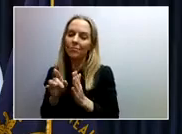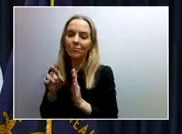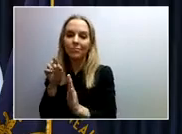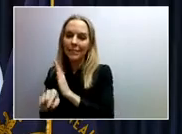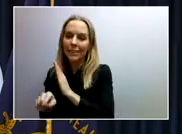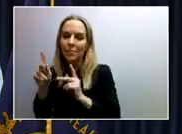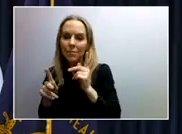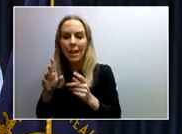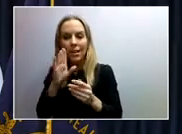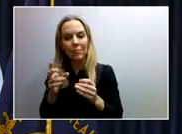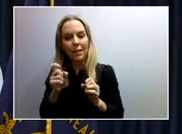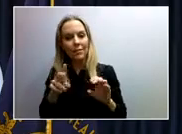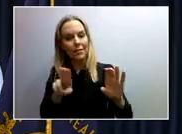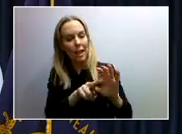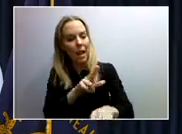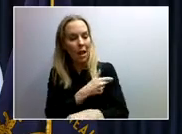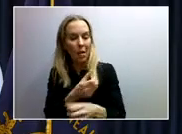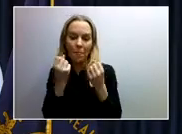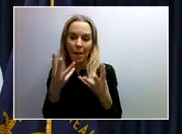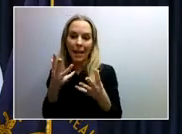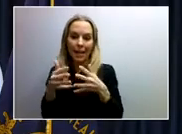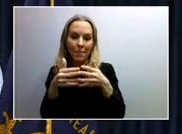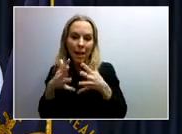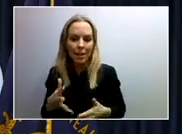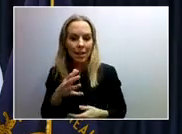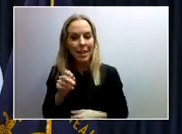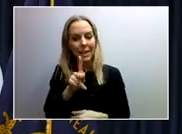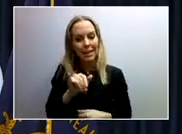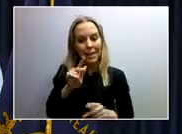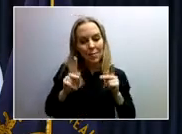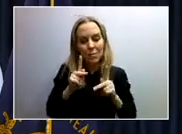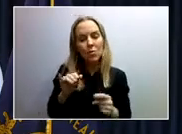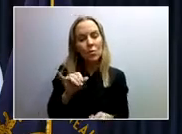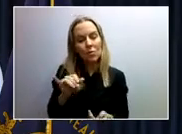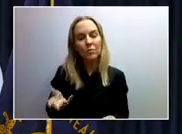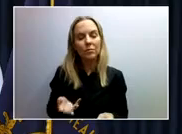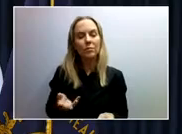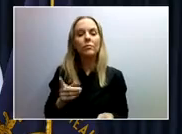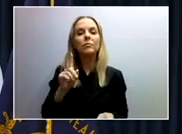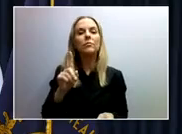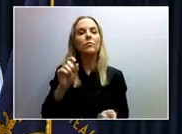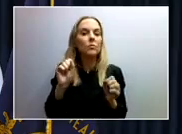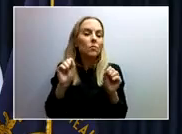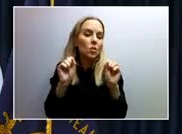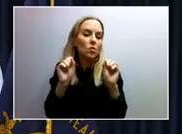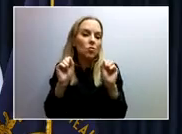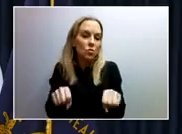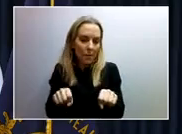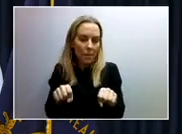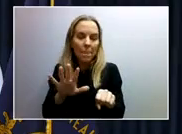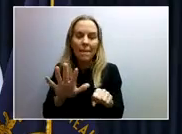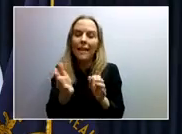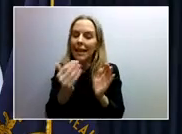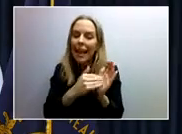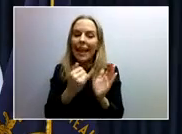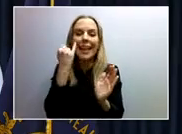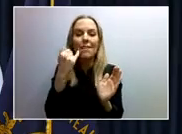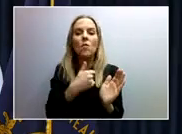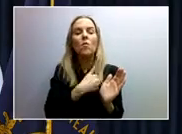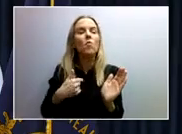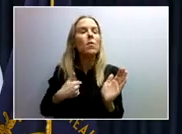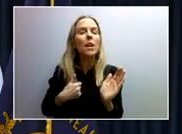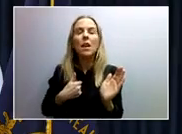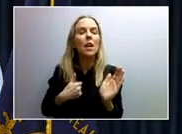of Americans and Kentuckians. But the other thing that it could do, again, if we aren't